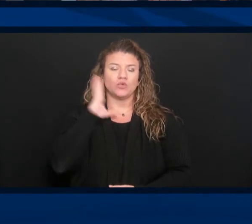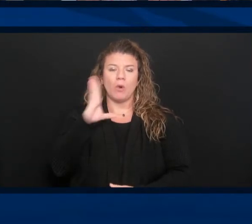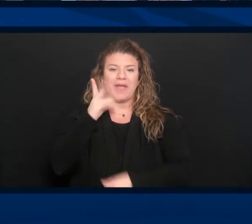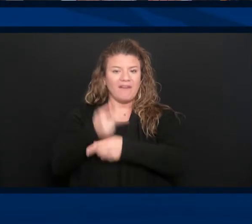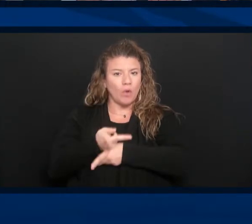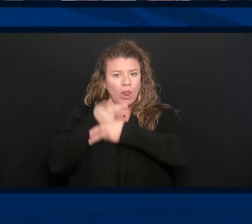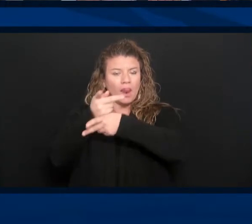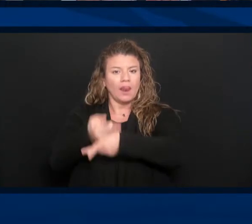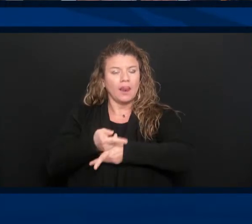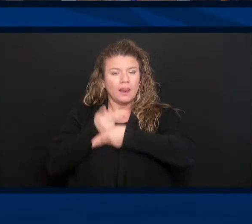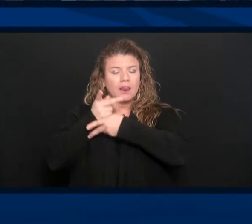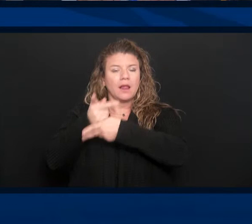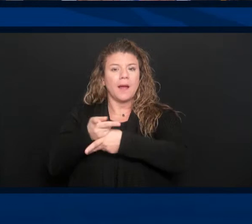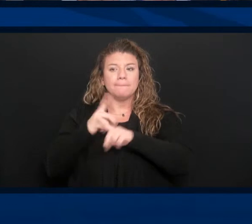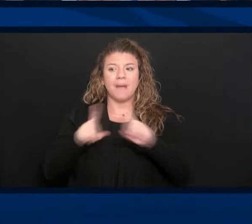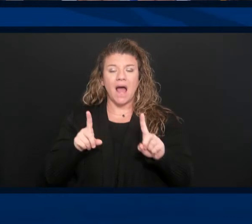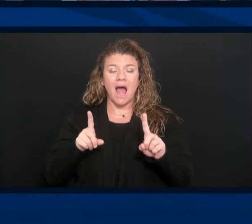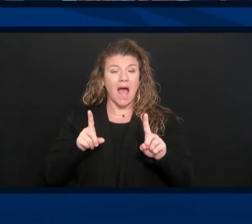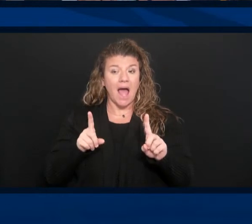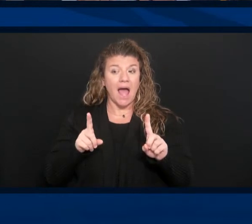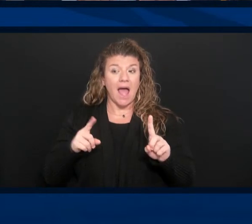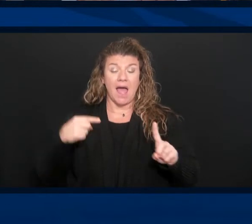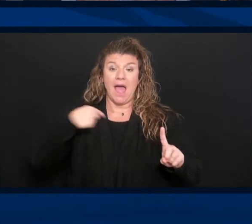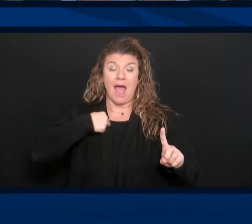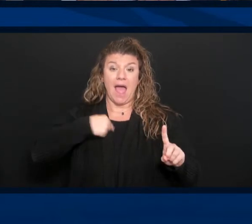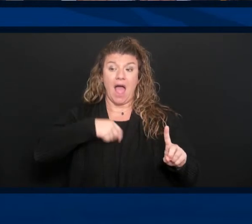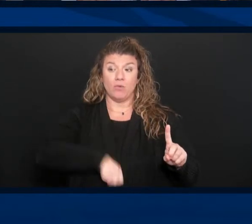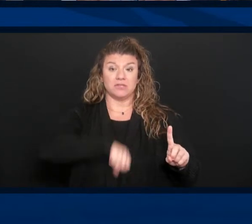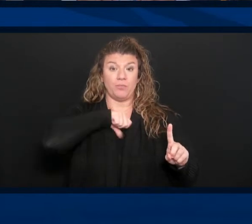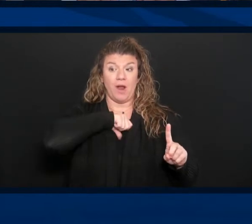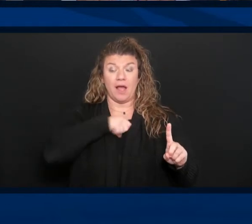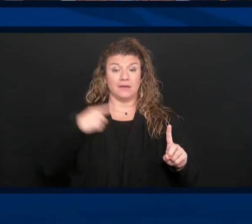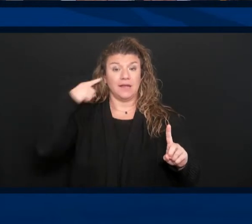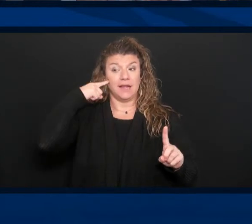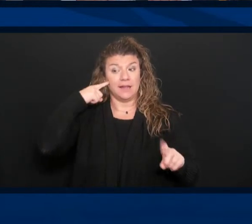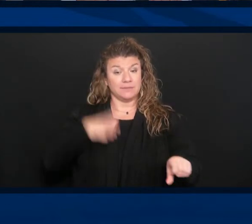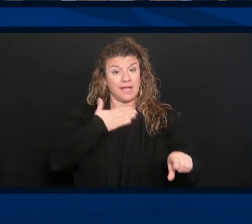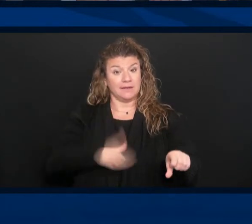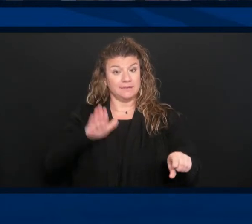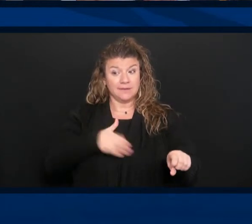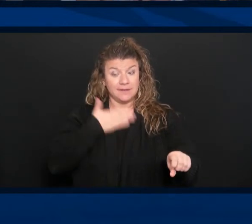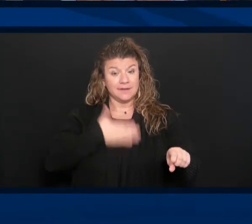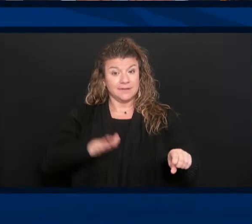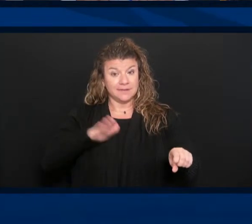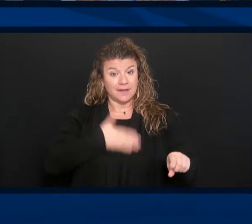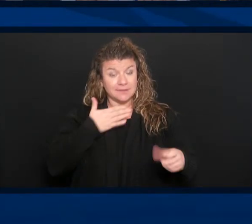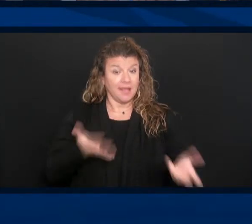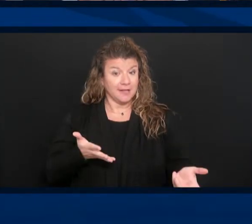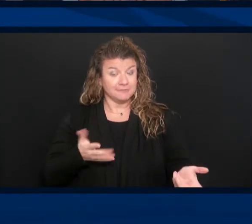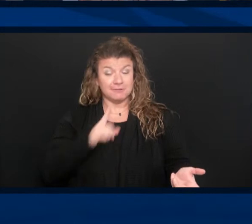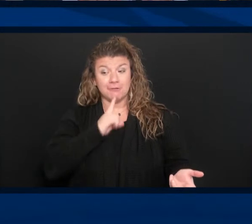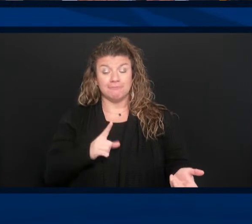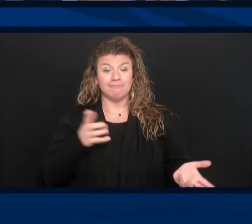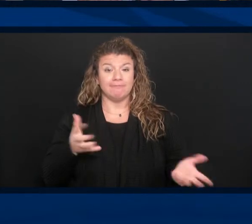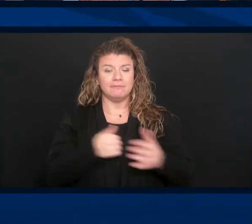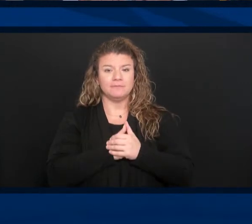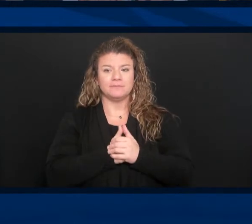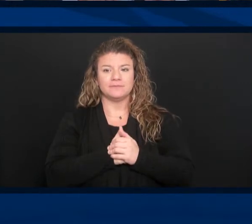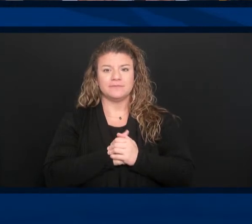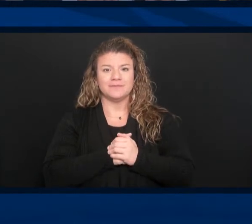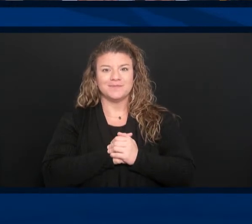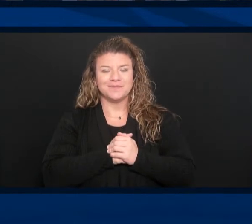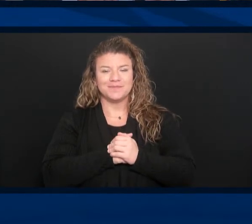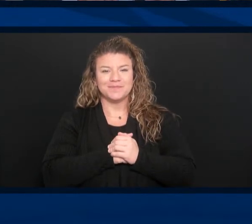but I was awful proud to hear him singing. Were you not? So and I think